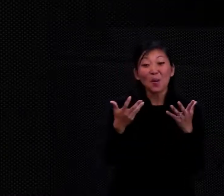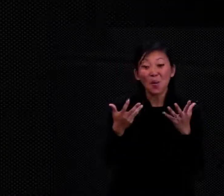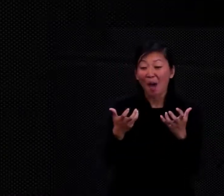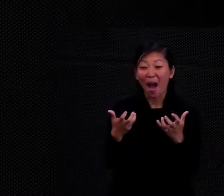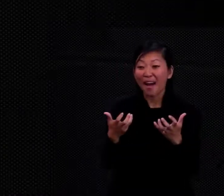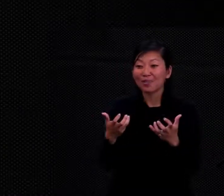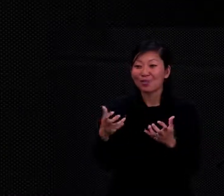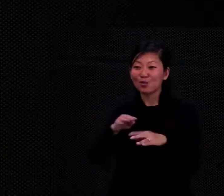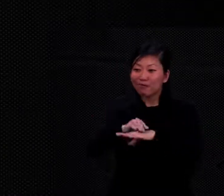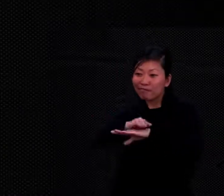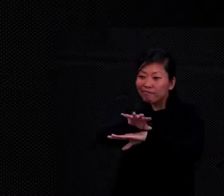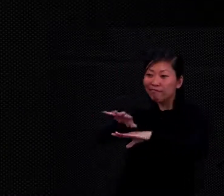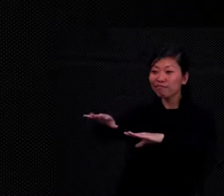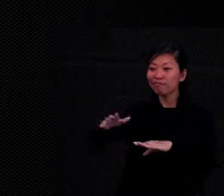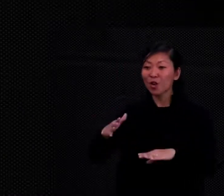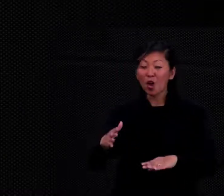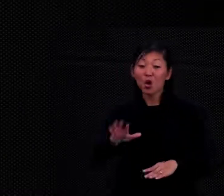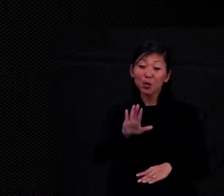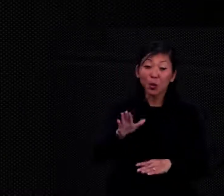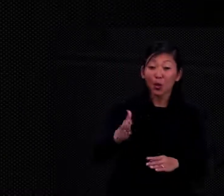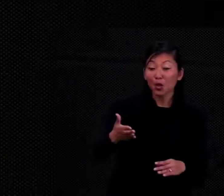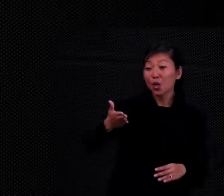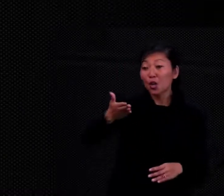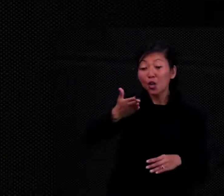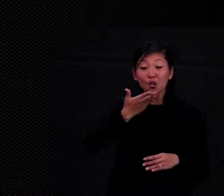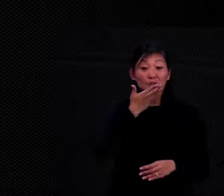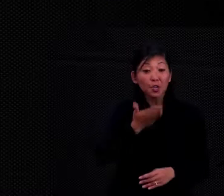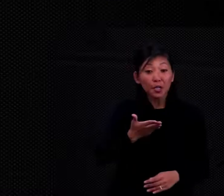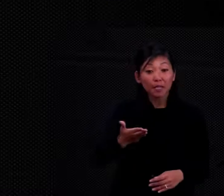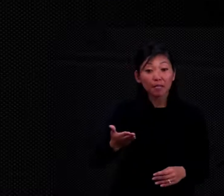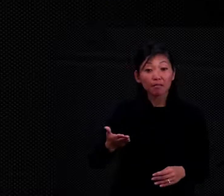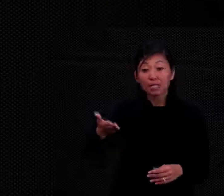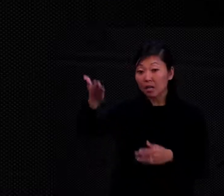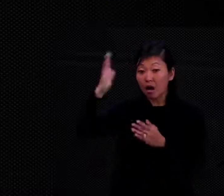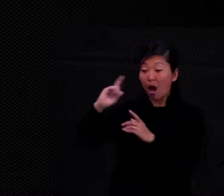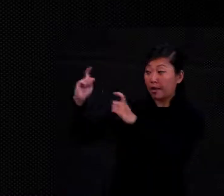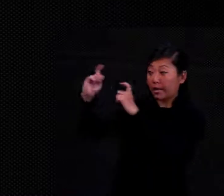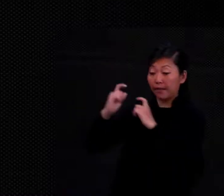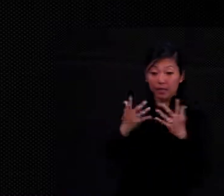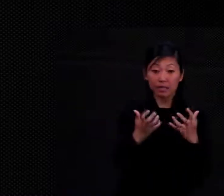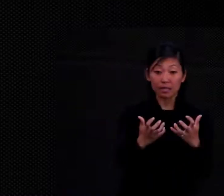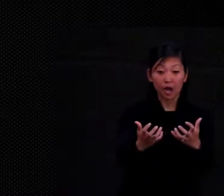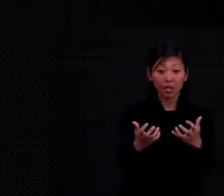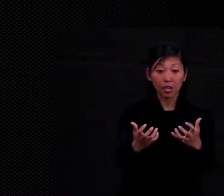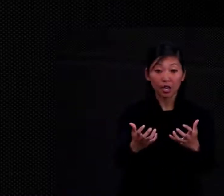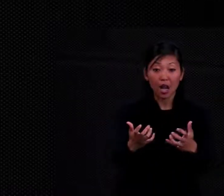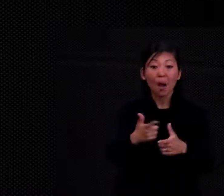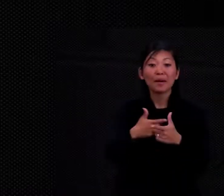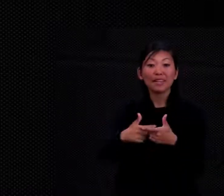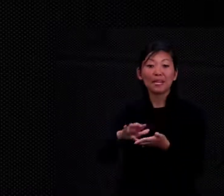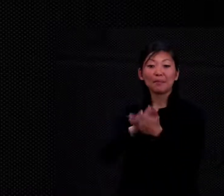good, God-given desire into a consuming demand and God replacement, an idol.